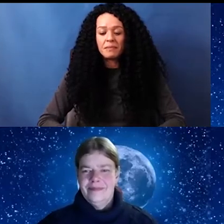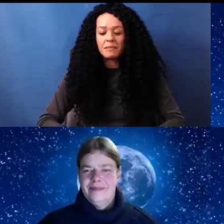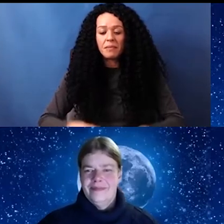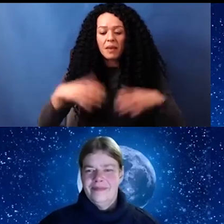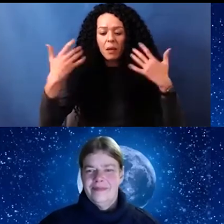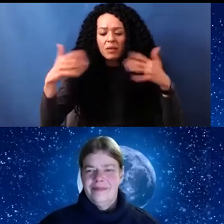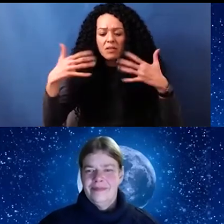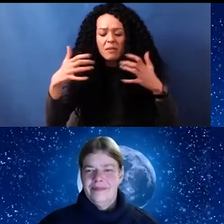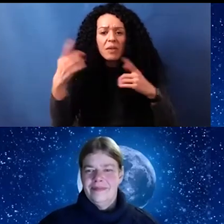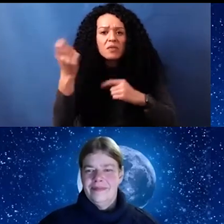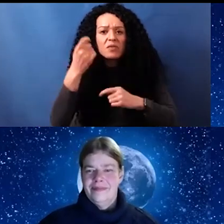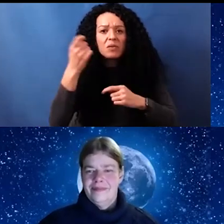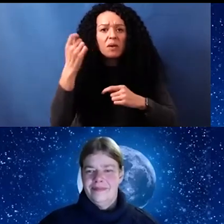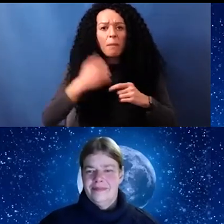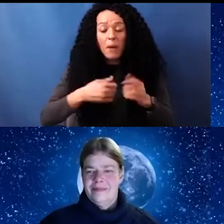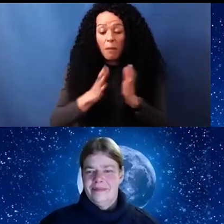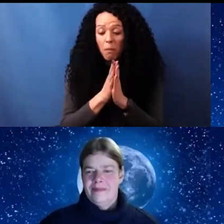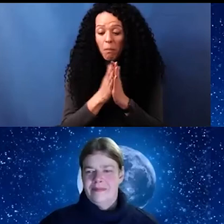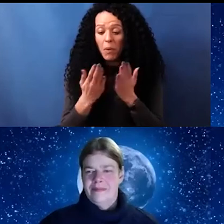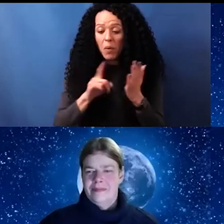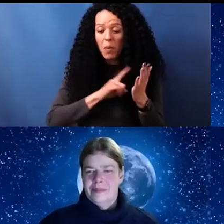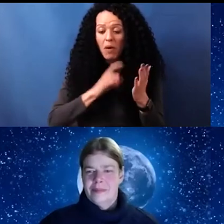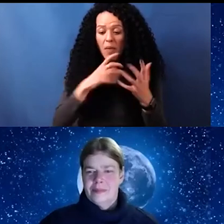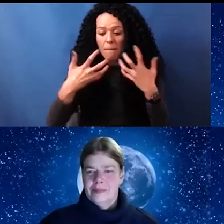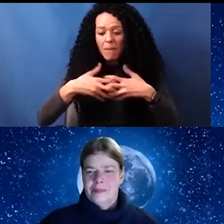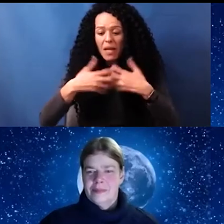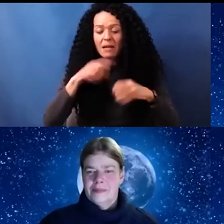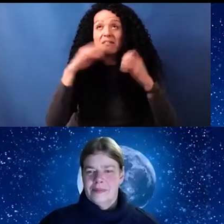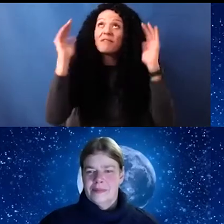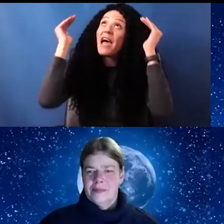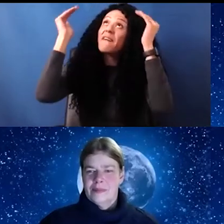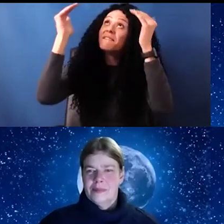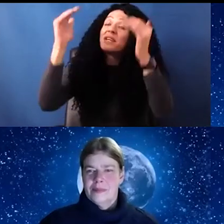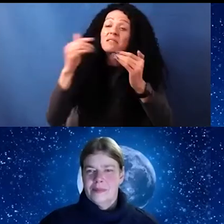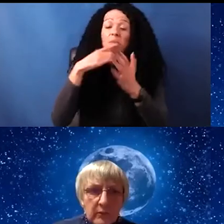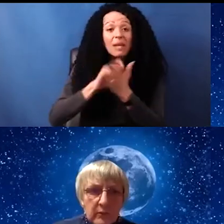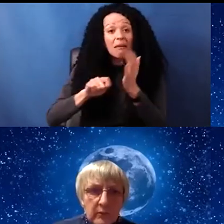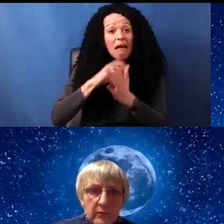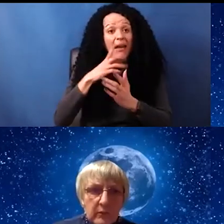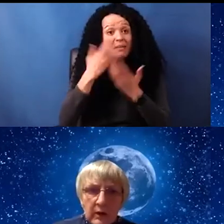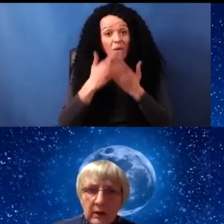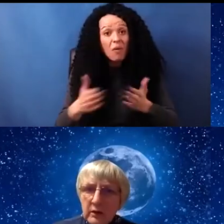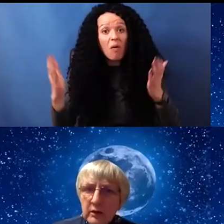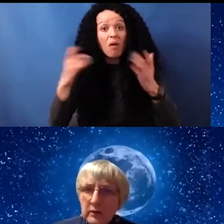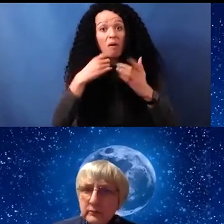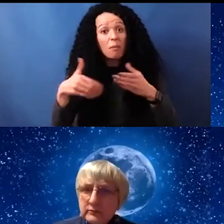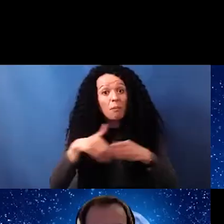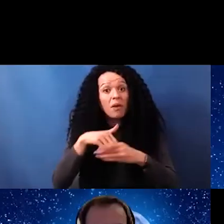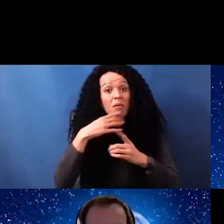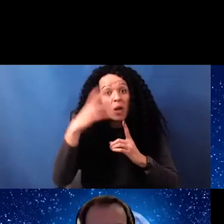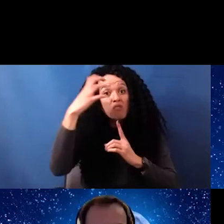Astonished at the success of my book, The Mechanism of the Heavens. I was elected an honorary member of the Royal